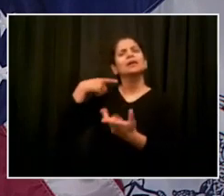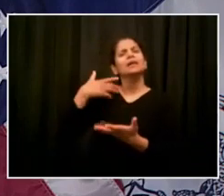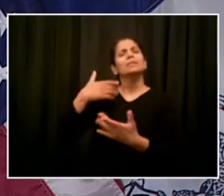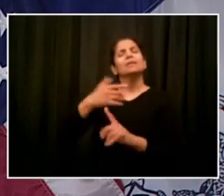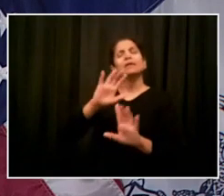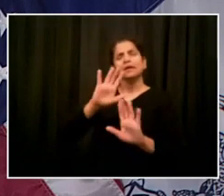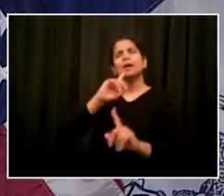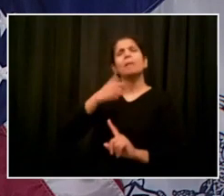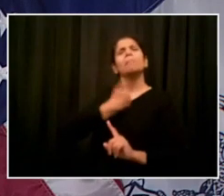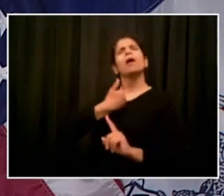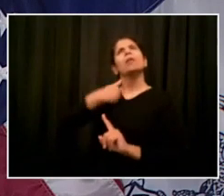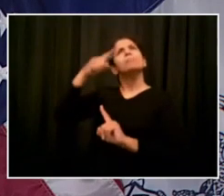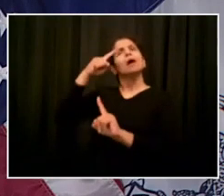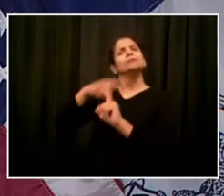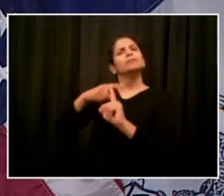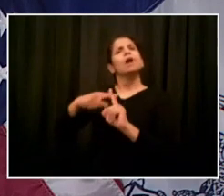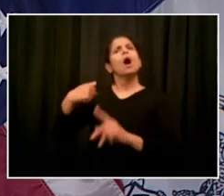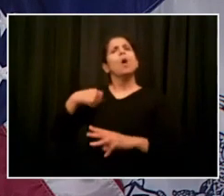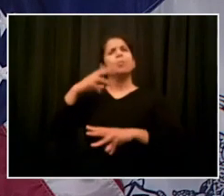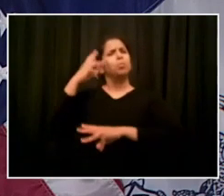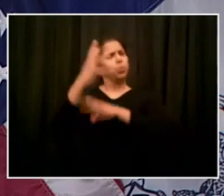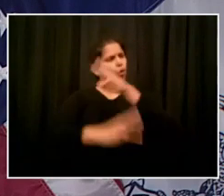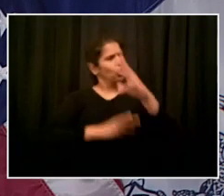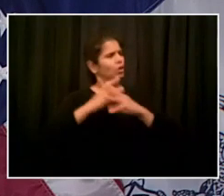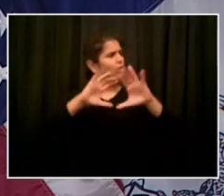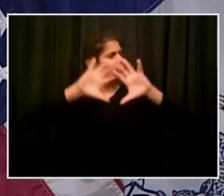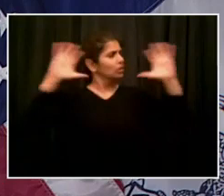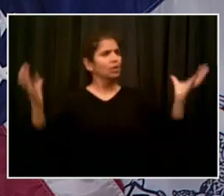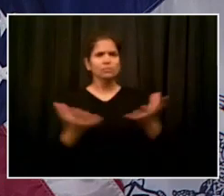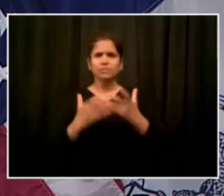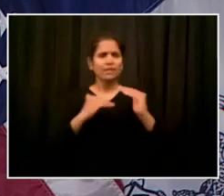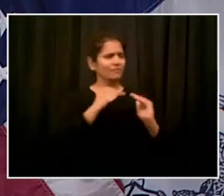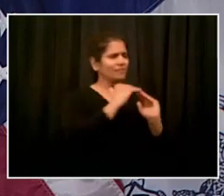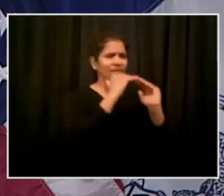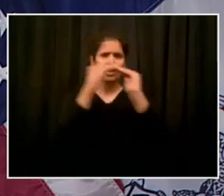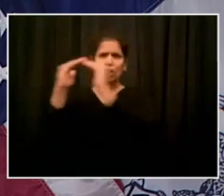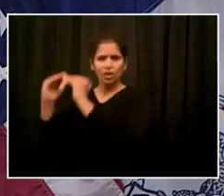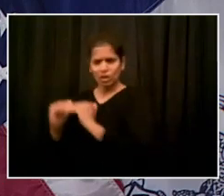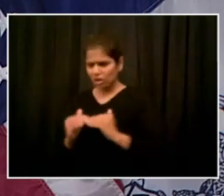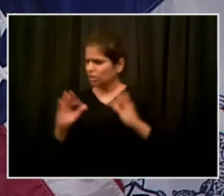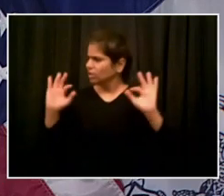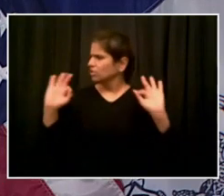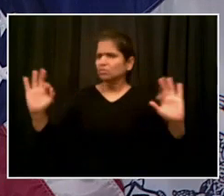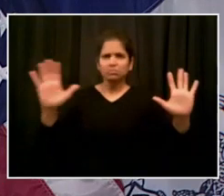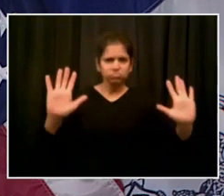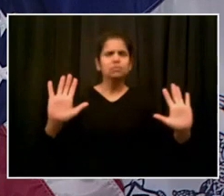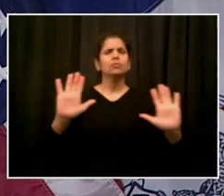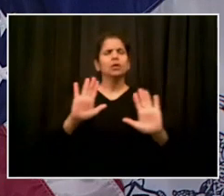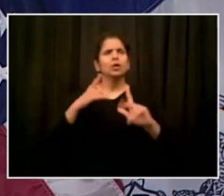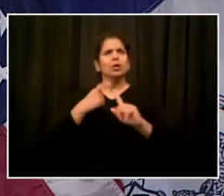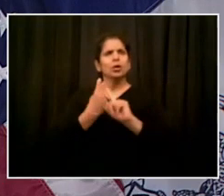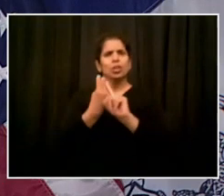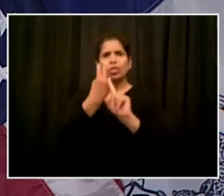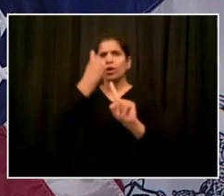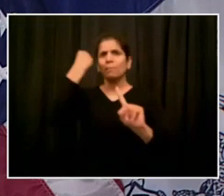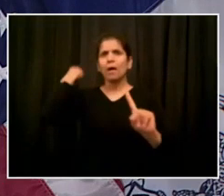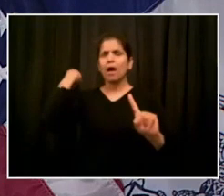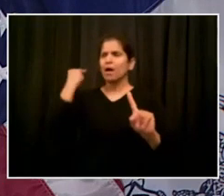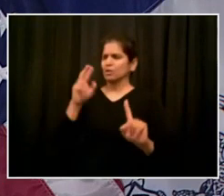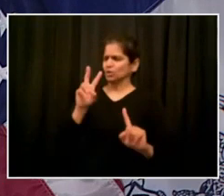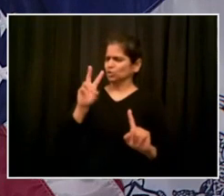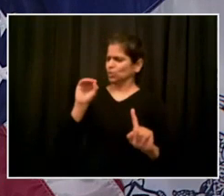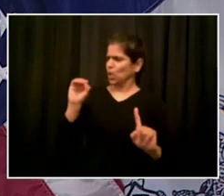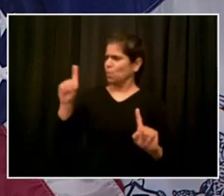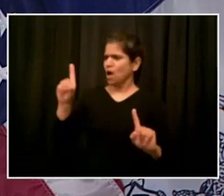2001, where the legislature acted within days, unanimously, Republican